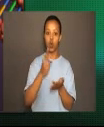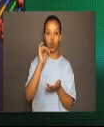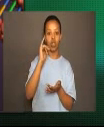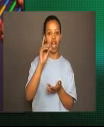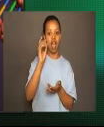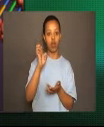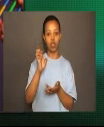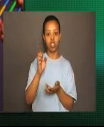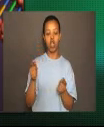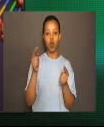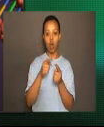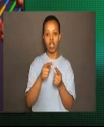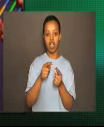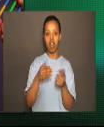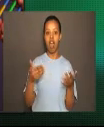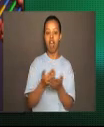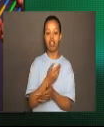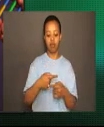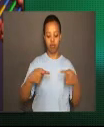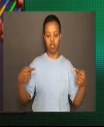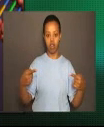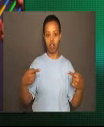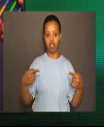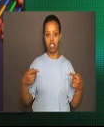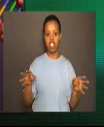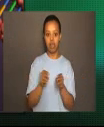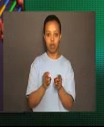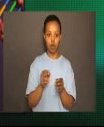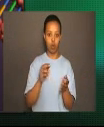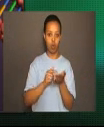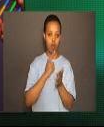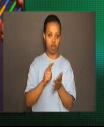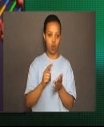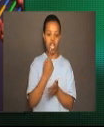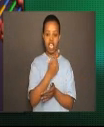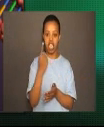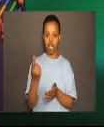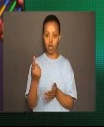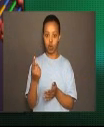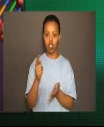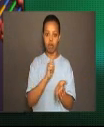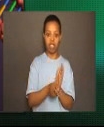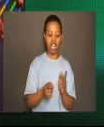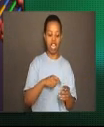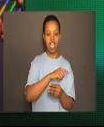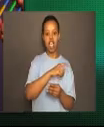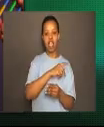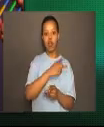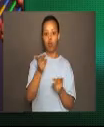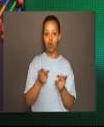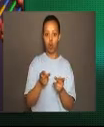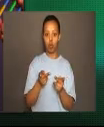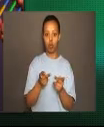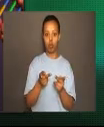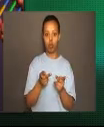nucleotides into a new strand, alongside each of the template strands. The